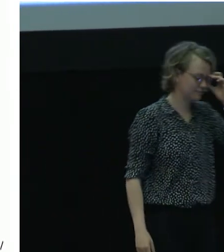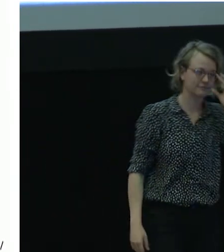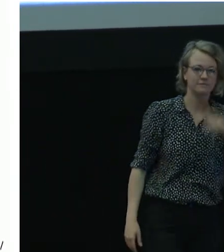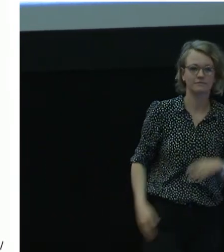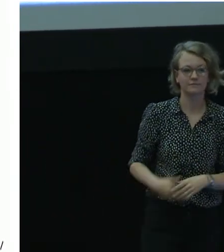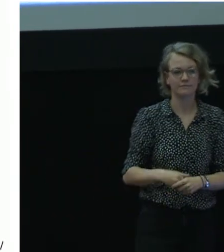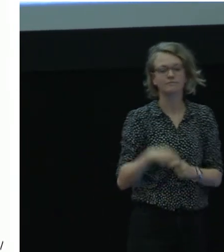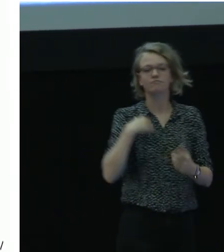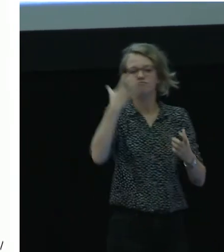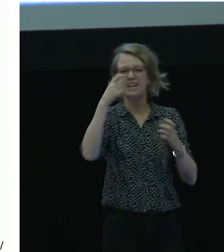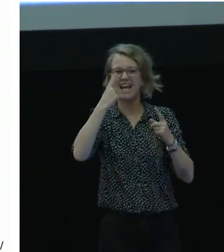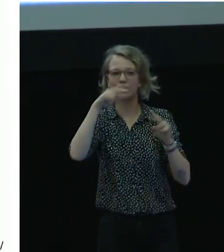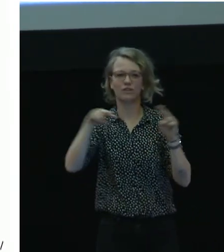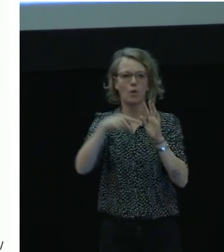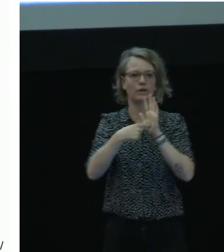you, others.